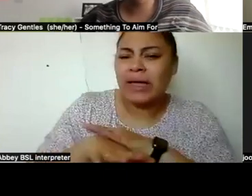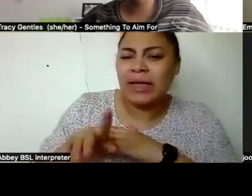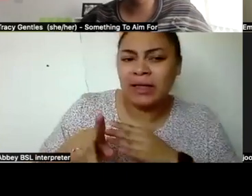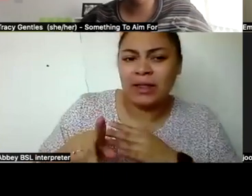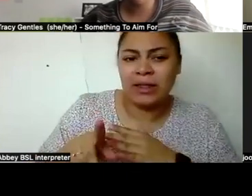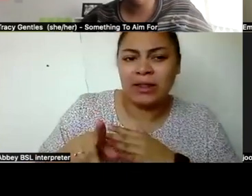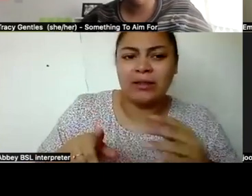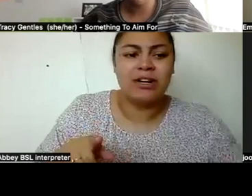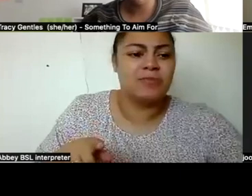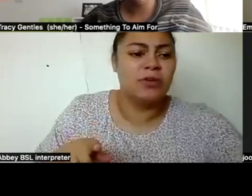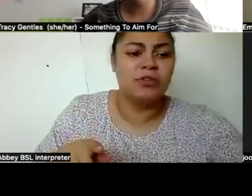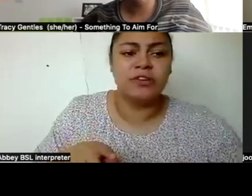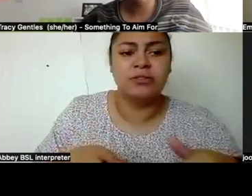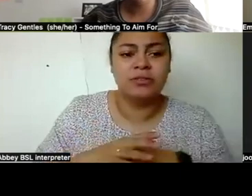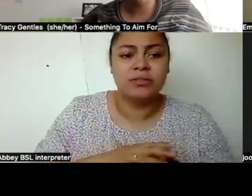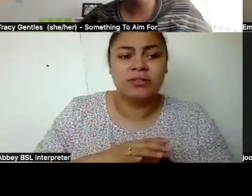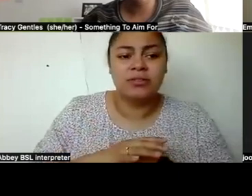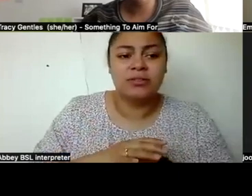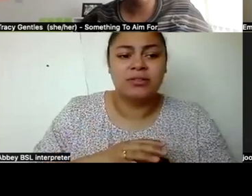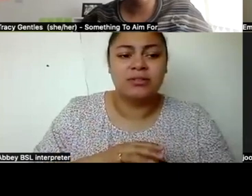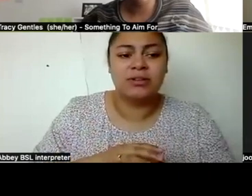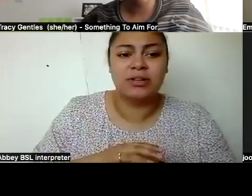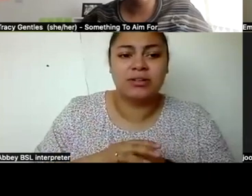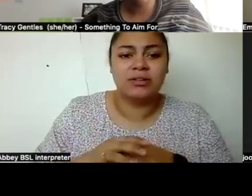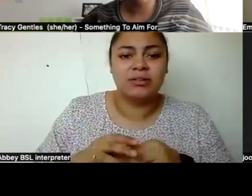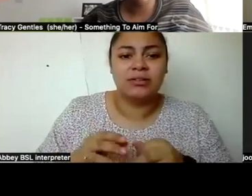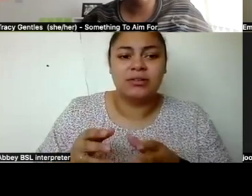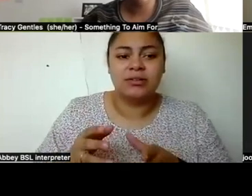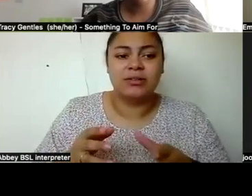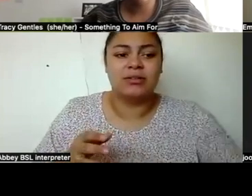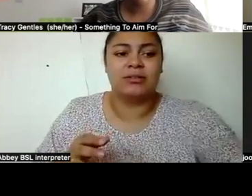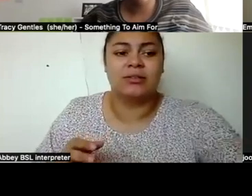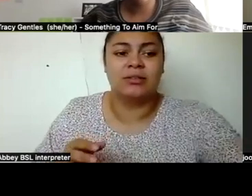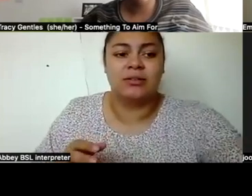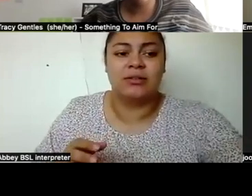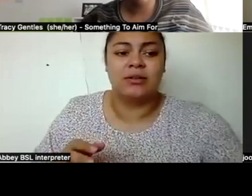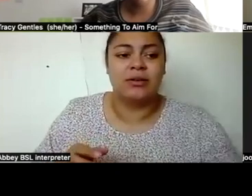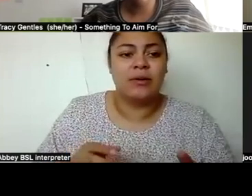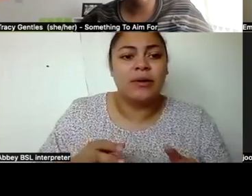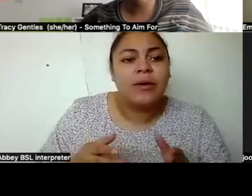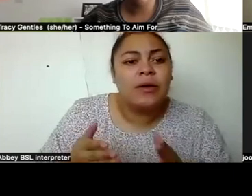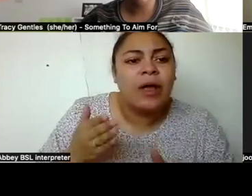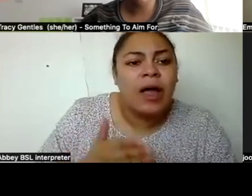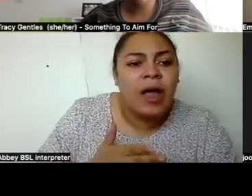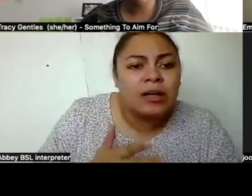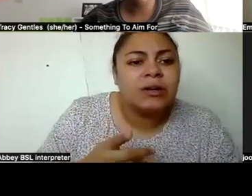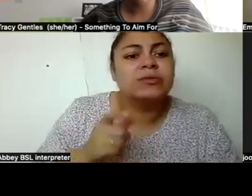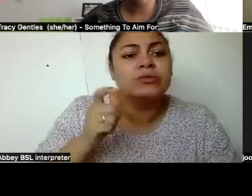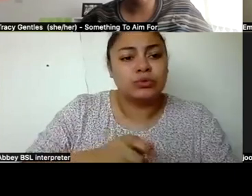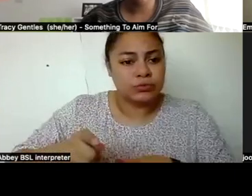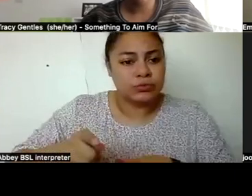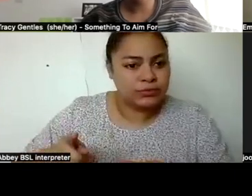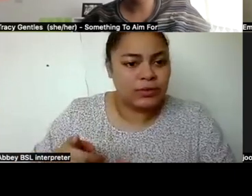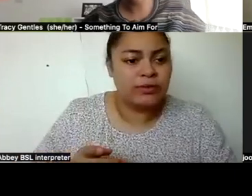and culture. I'm going to have to ask Joon-Lynn to close this session. So I'm going to hand over to you,